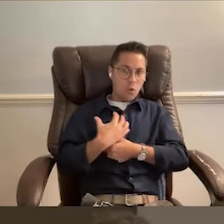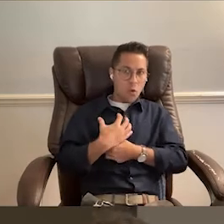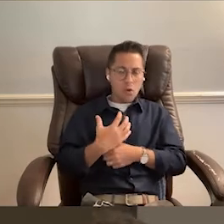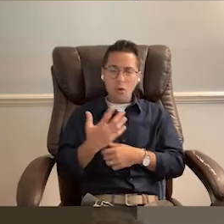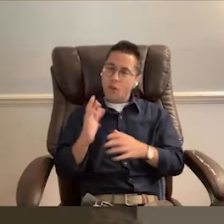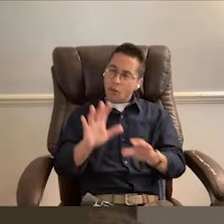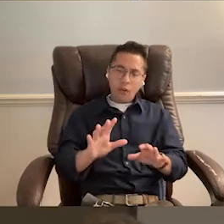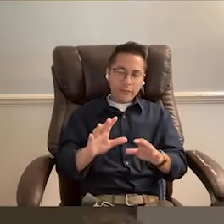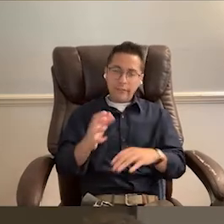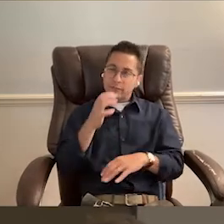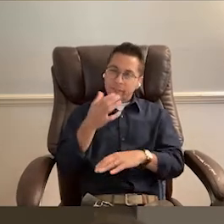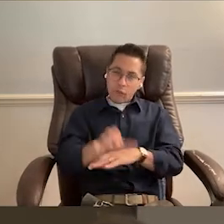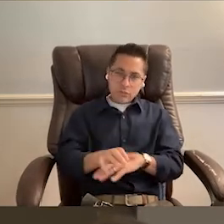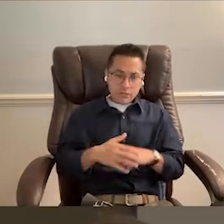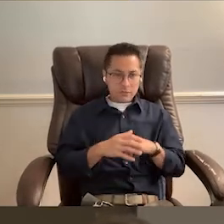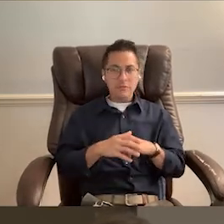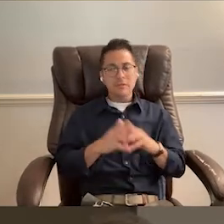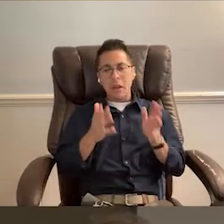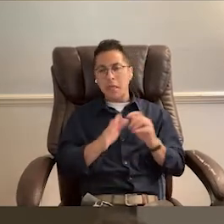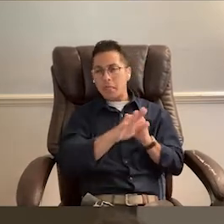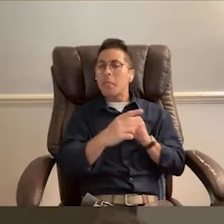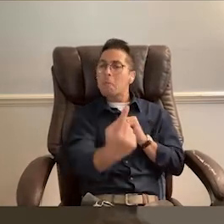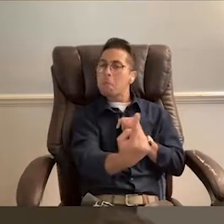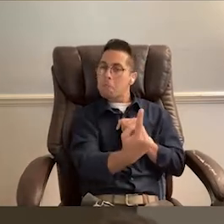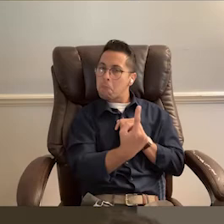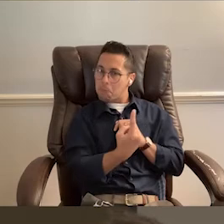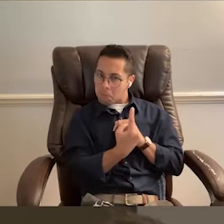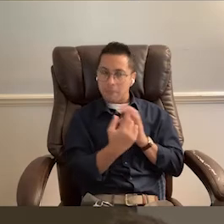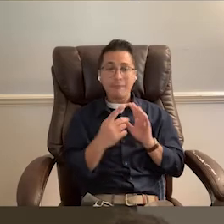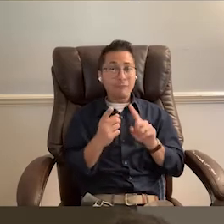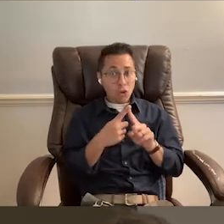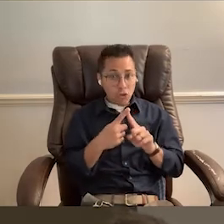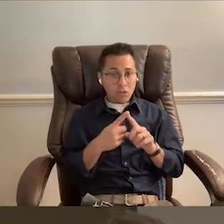about it in the first place, especially if you're pushed. So don't push it, and